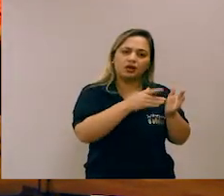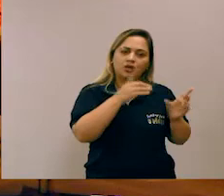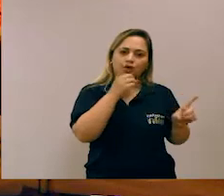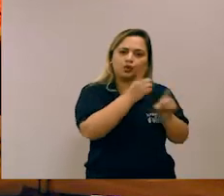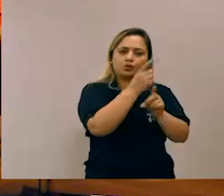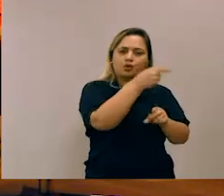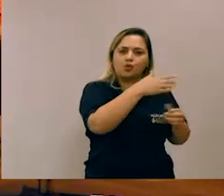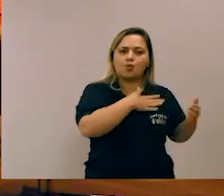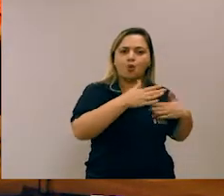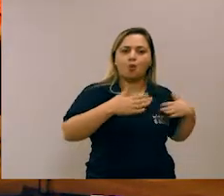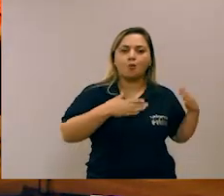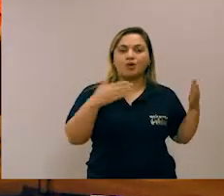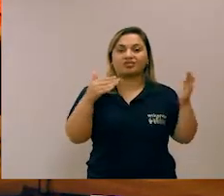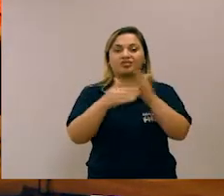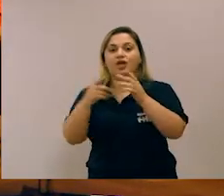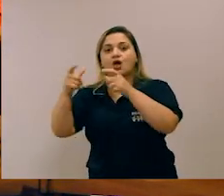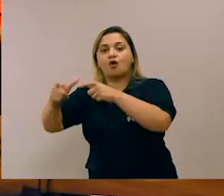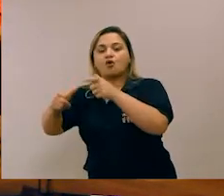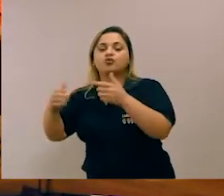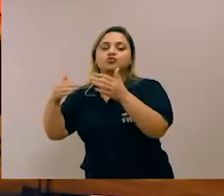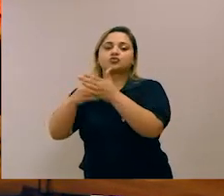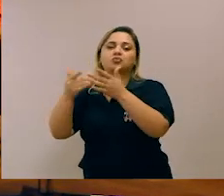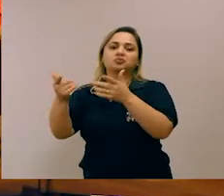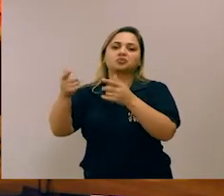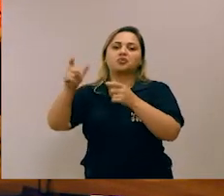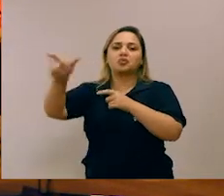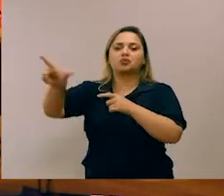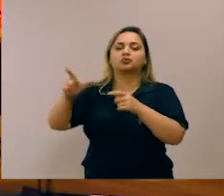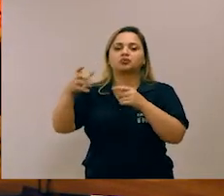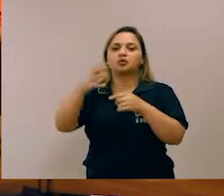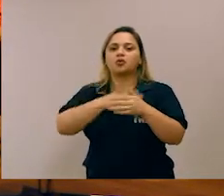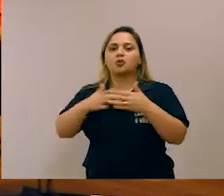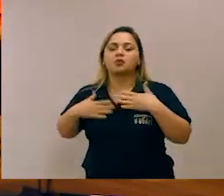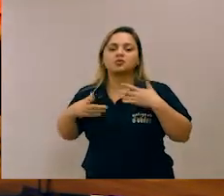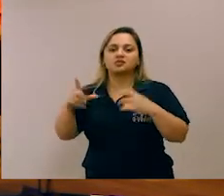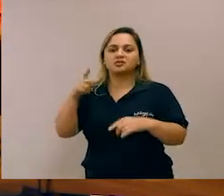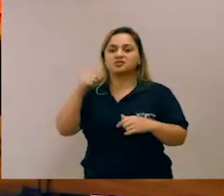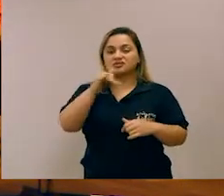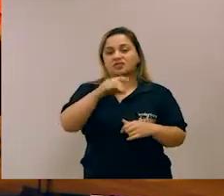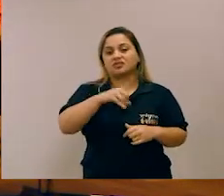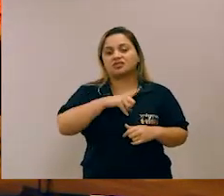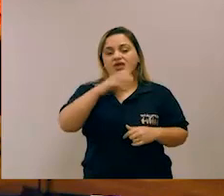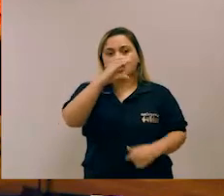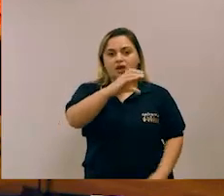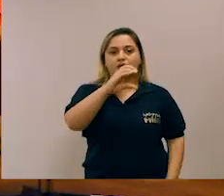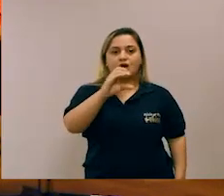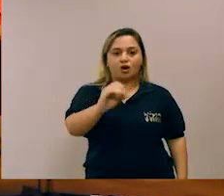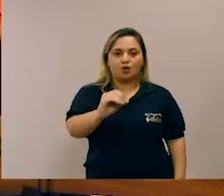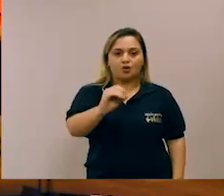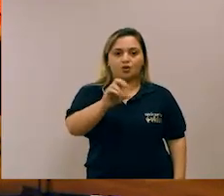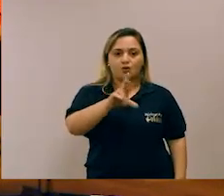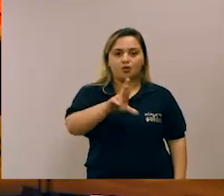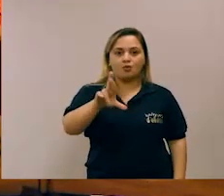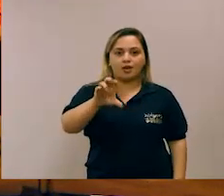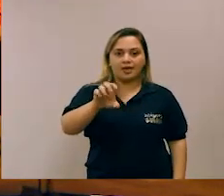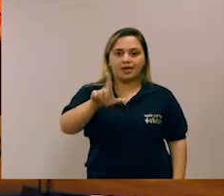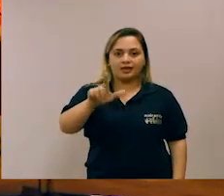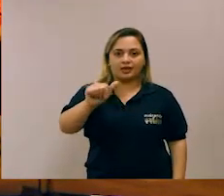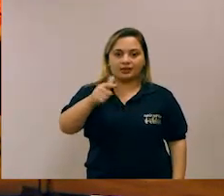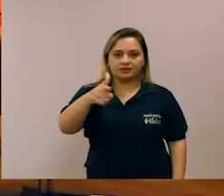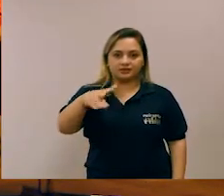the beginning point, the end point? So he's asking about the specific technique.